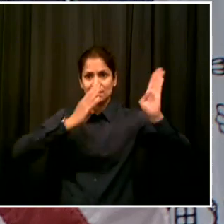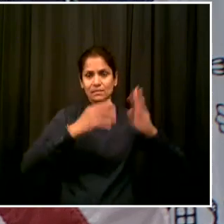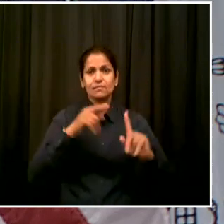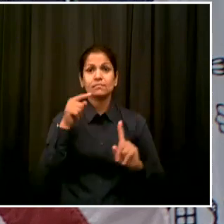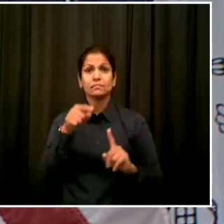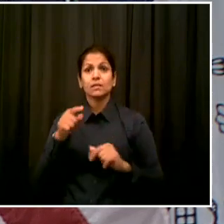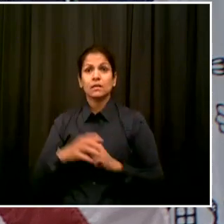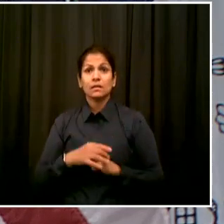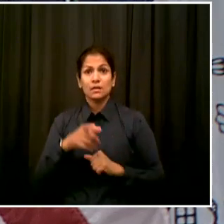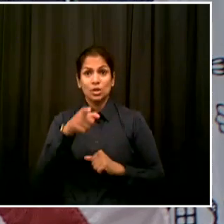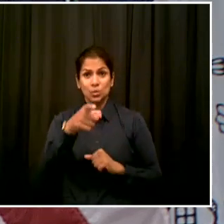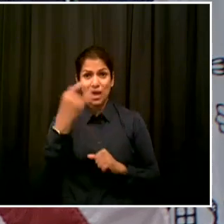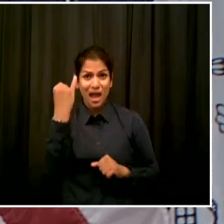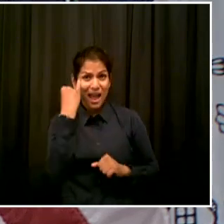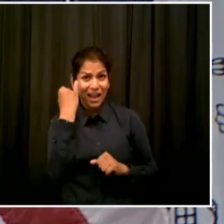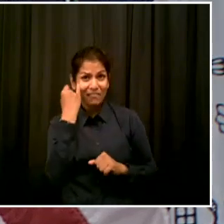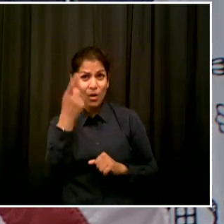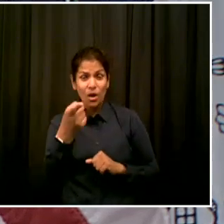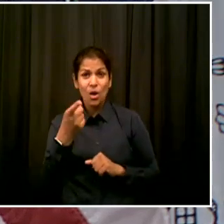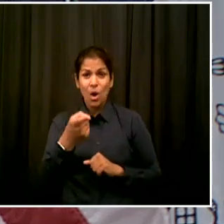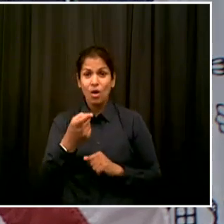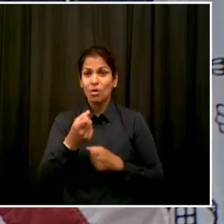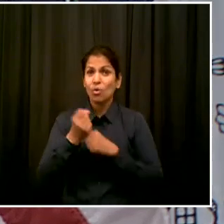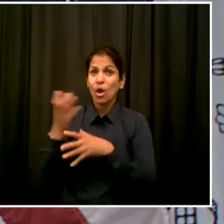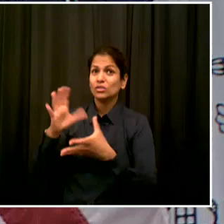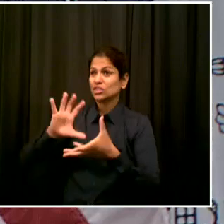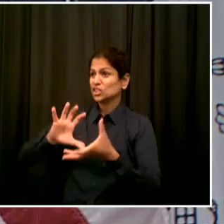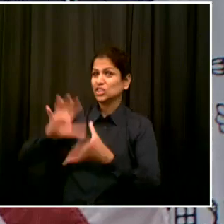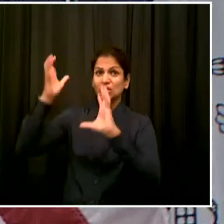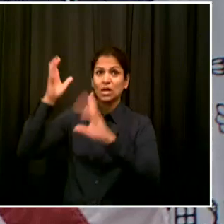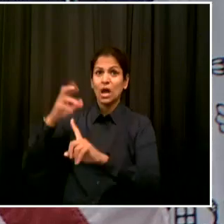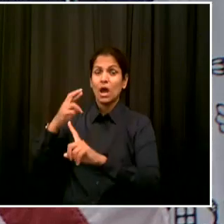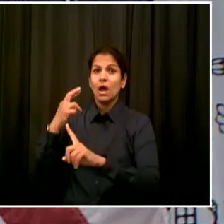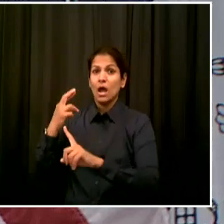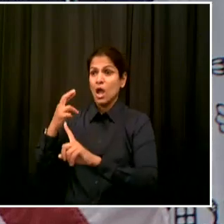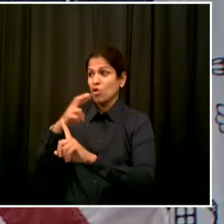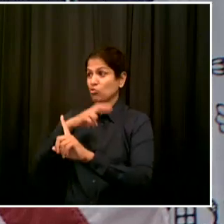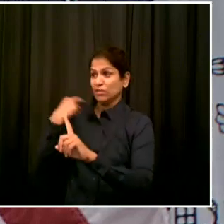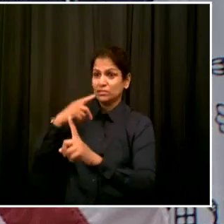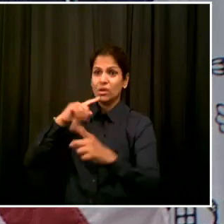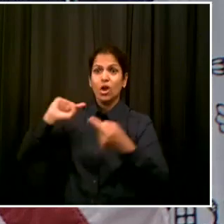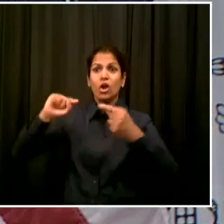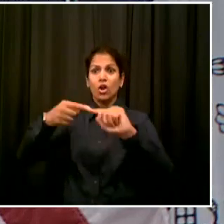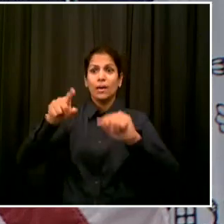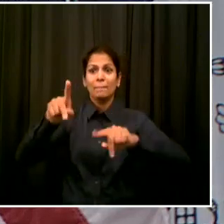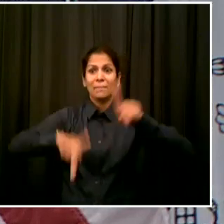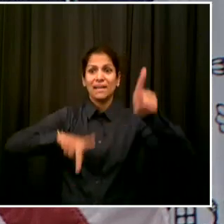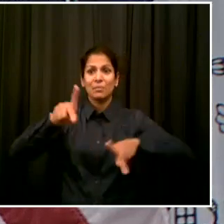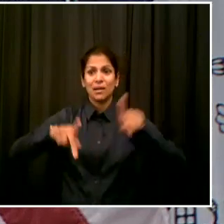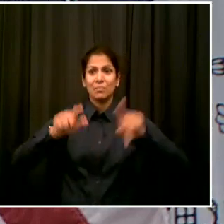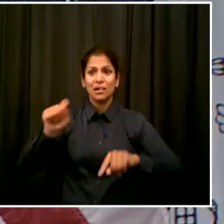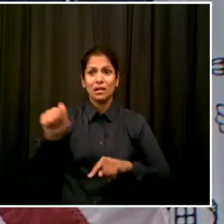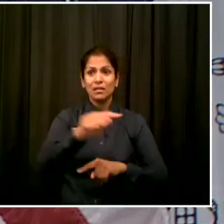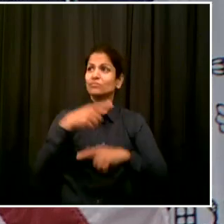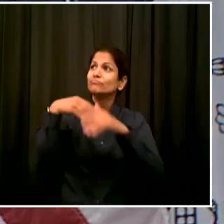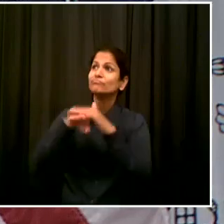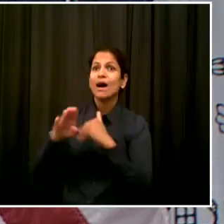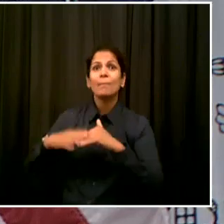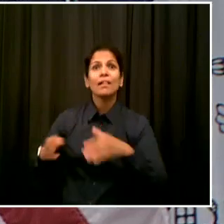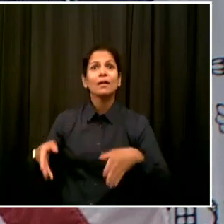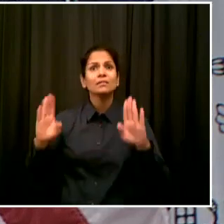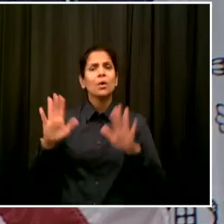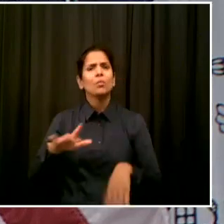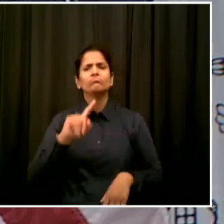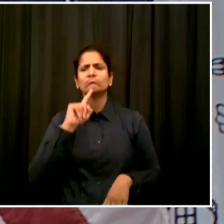dire consequences. And sometimes, Jillian, that means criminal charges, which is something DOB has been working on more and more with district attorneys, with the Attorney